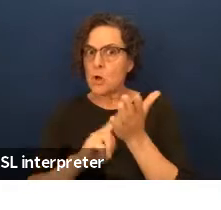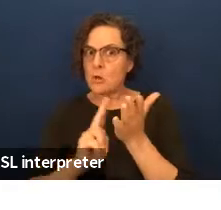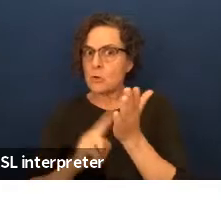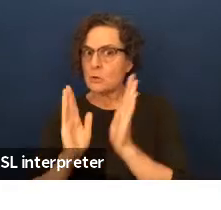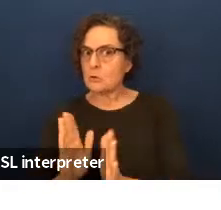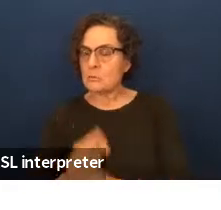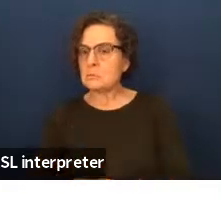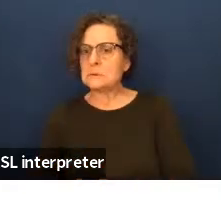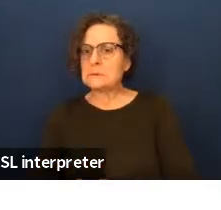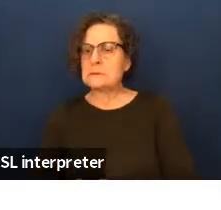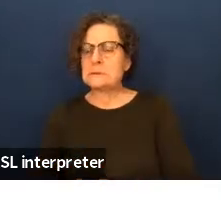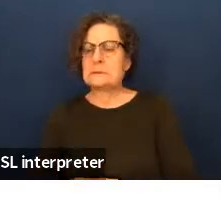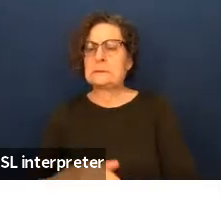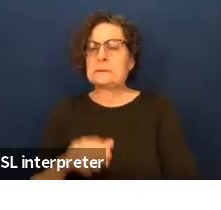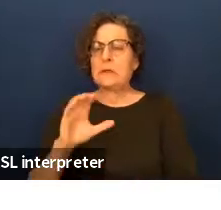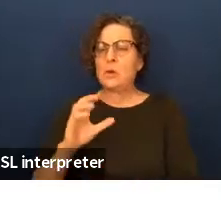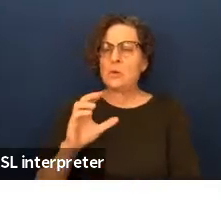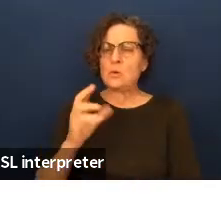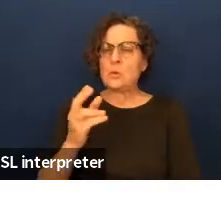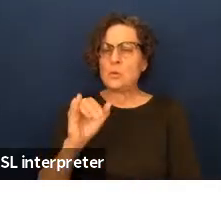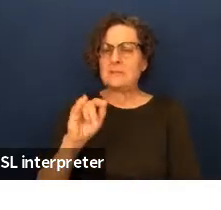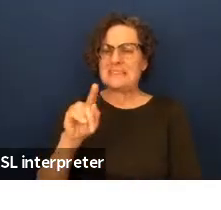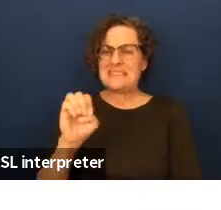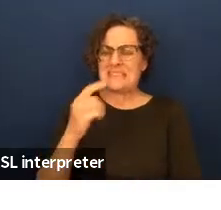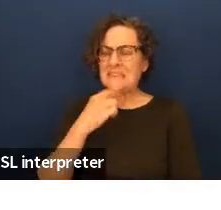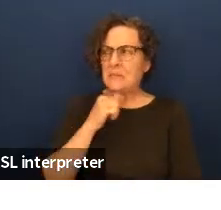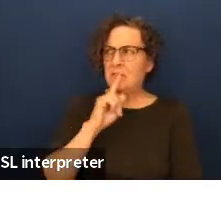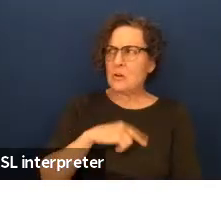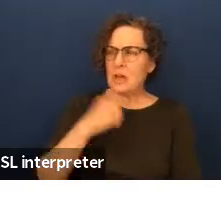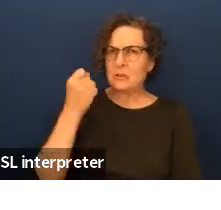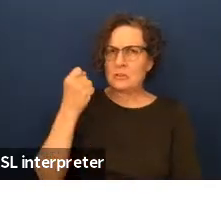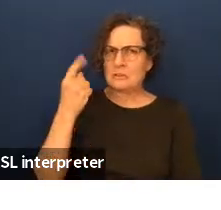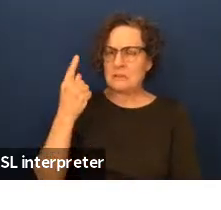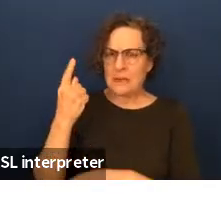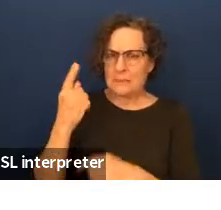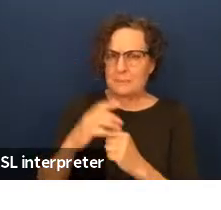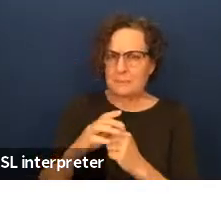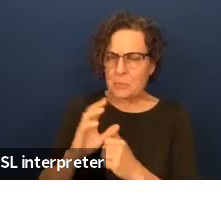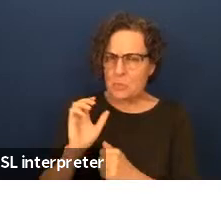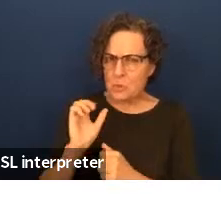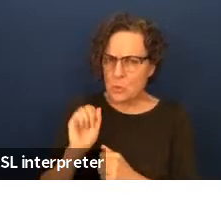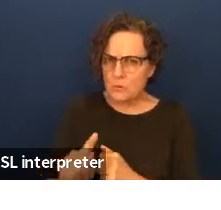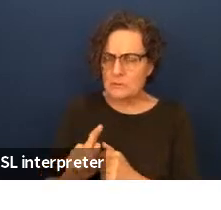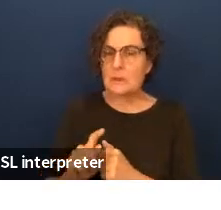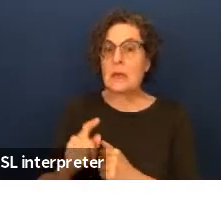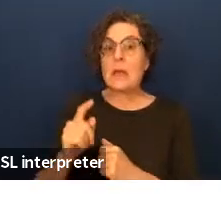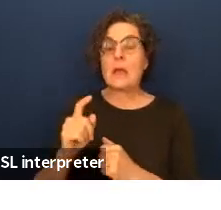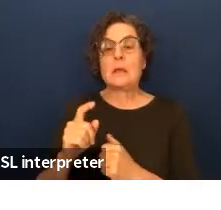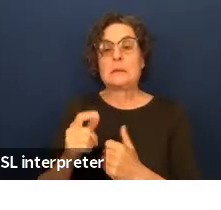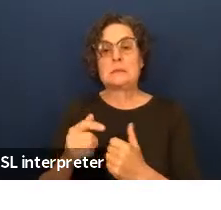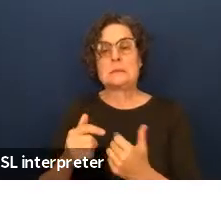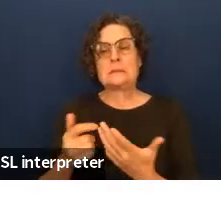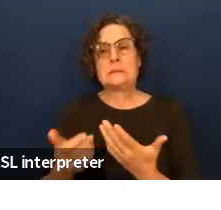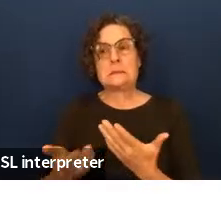I'm not quite understanding that. I think what I am hearing is, and maybe you